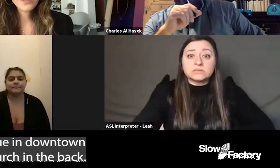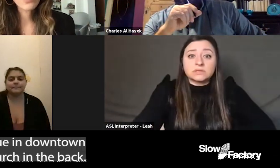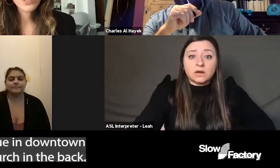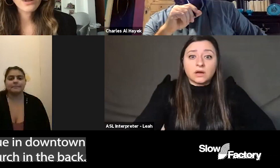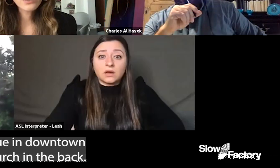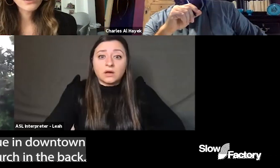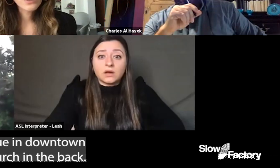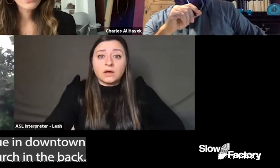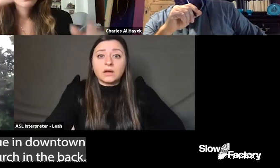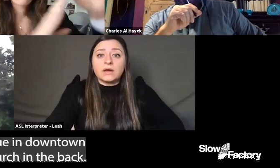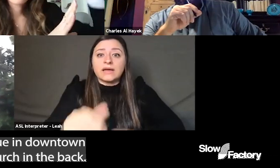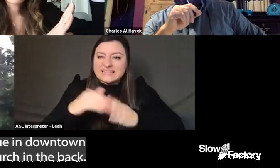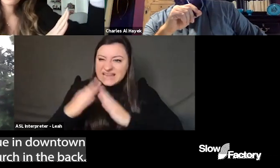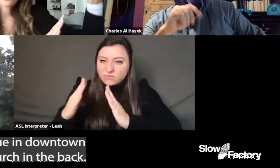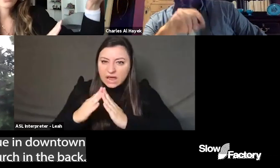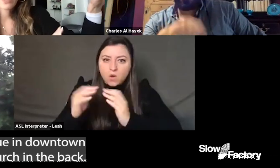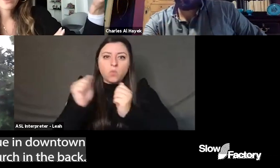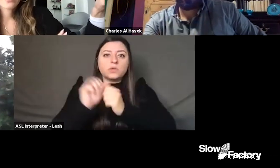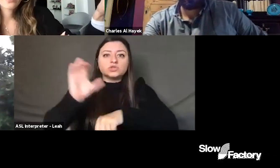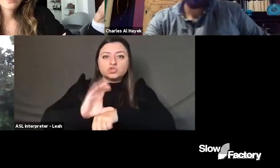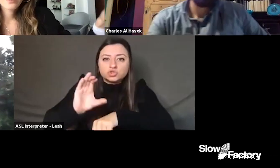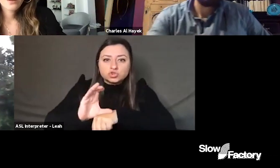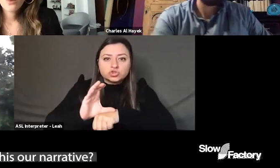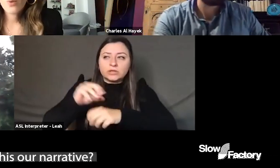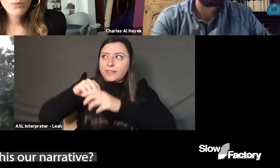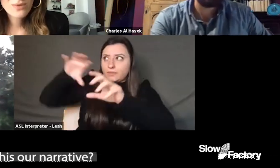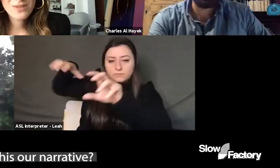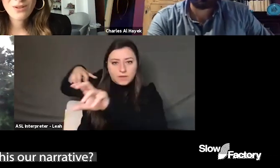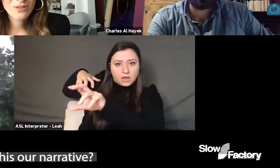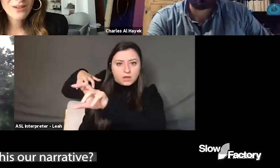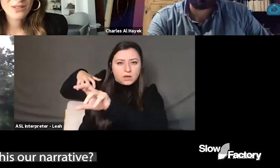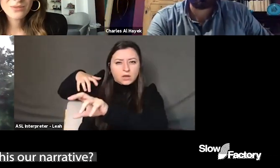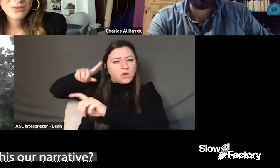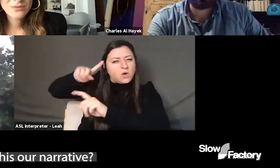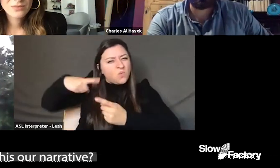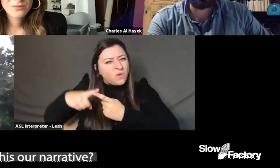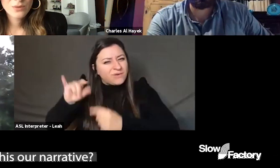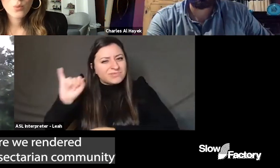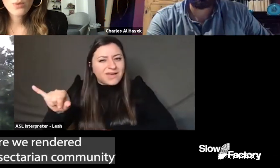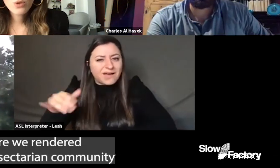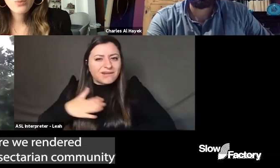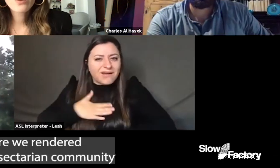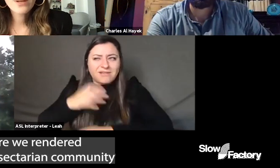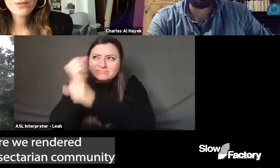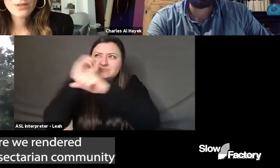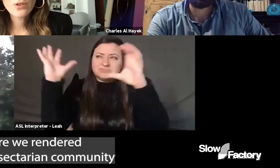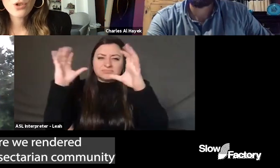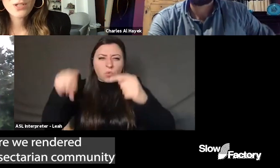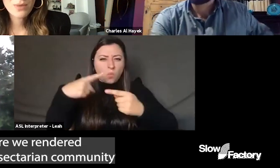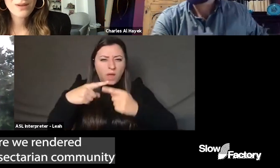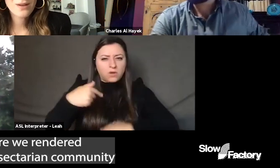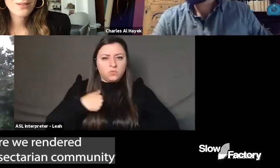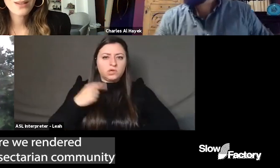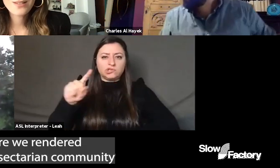the mosque in downtown with the church in the back. When was this our narrative? When were we rendered to